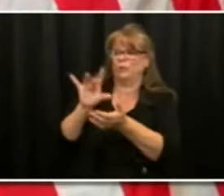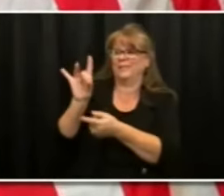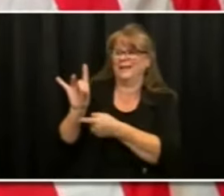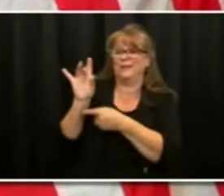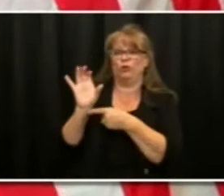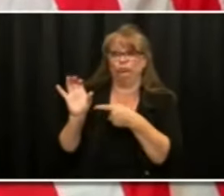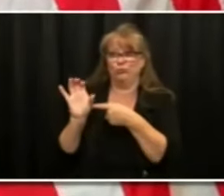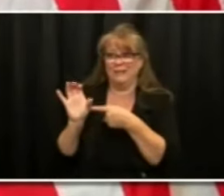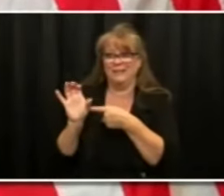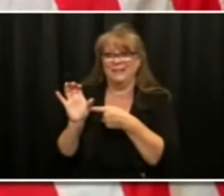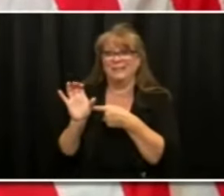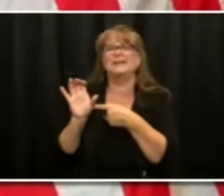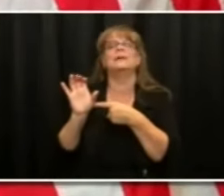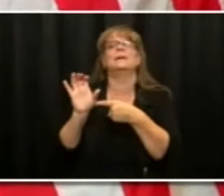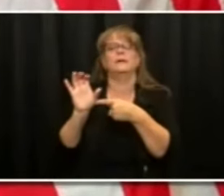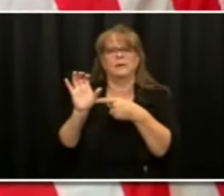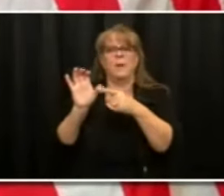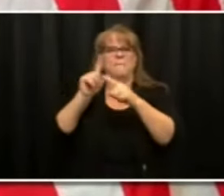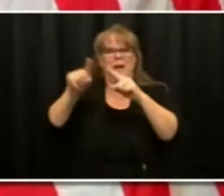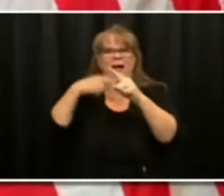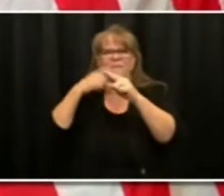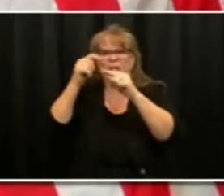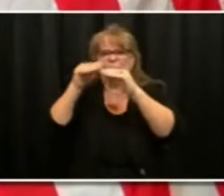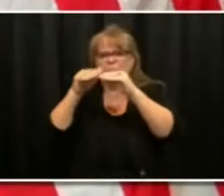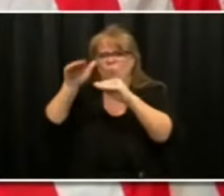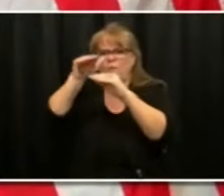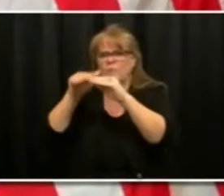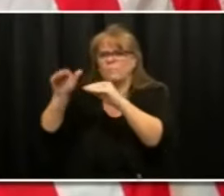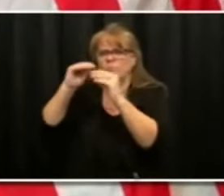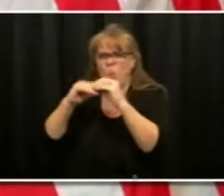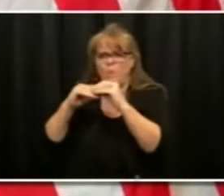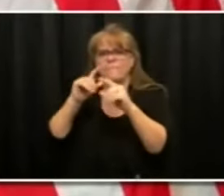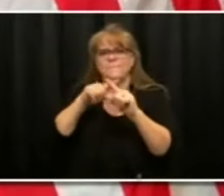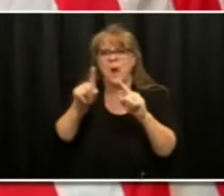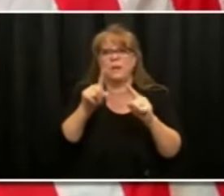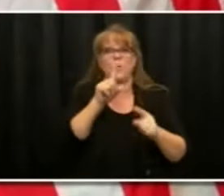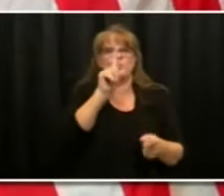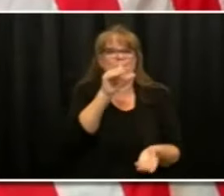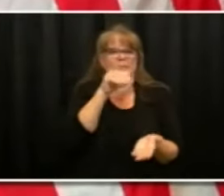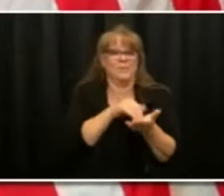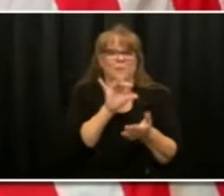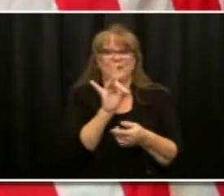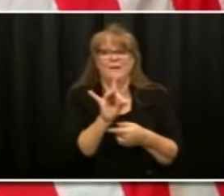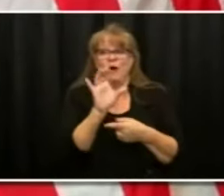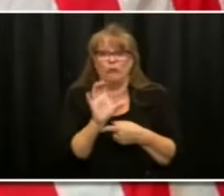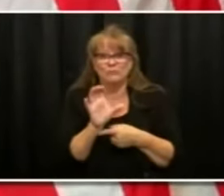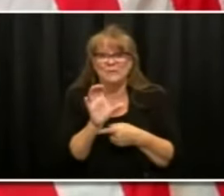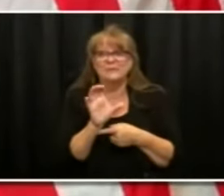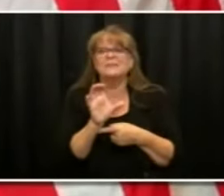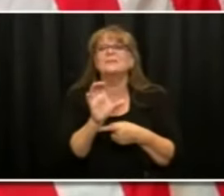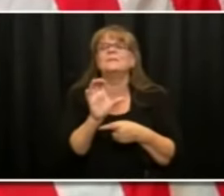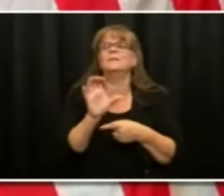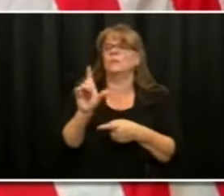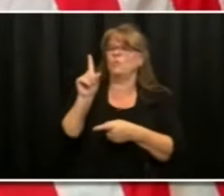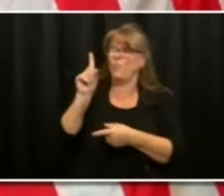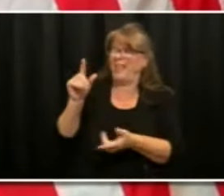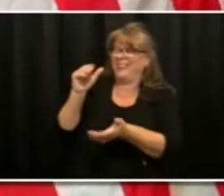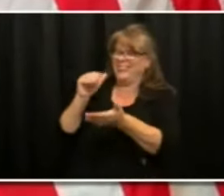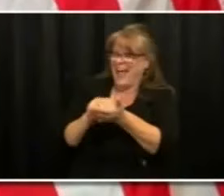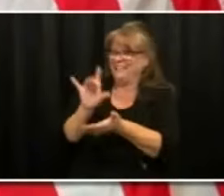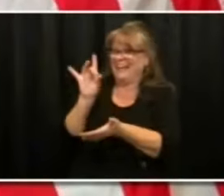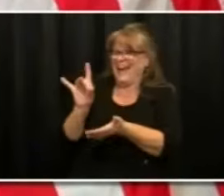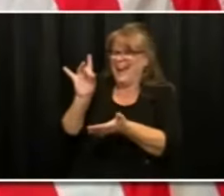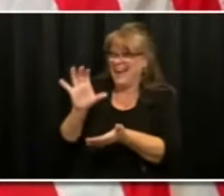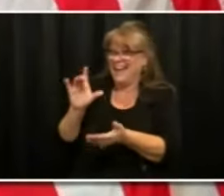But when they toss out that number, that does not mean that there are 1,800 beds for coronavirus patients. There need to be enough